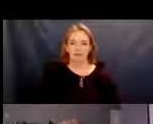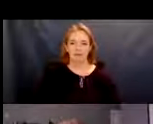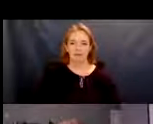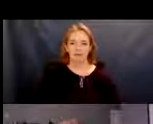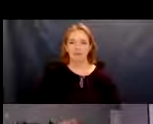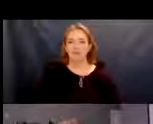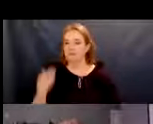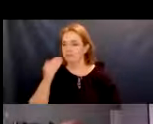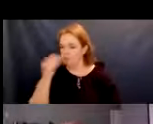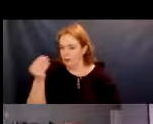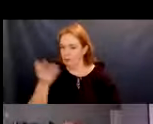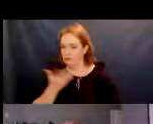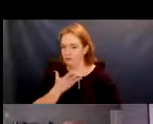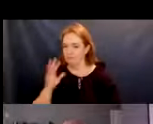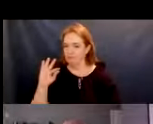Thank you.